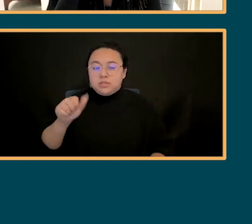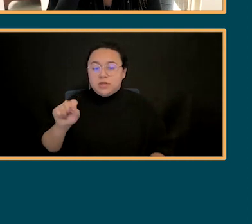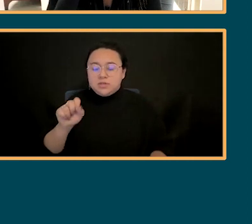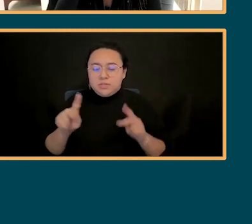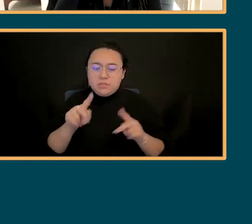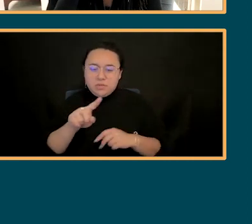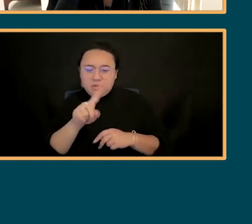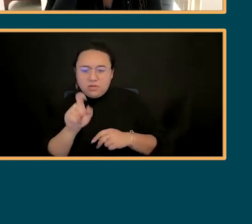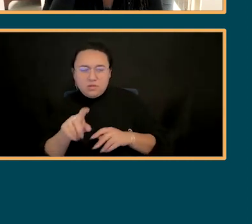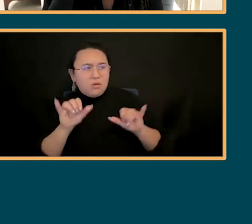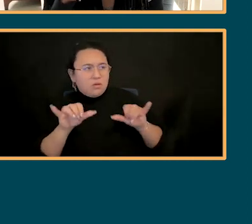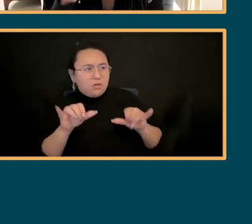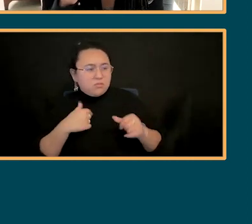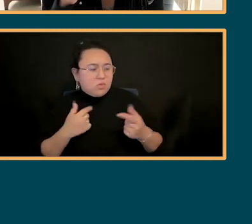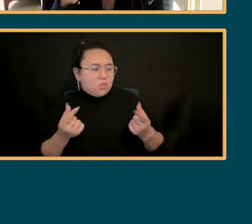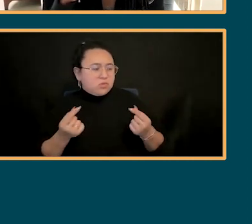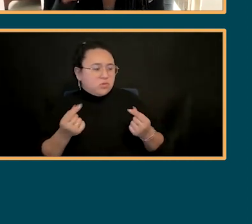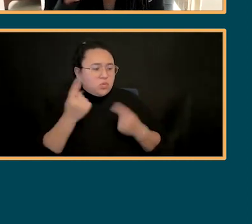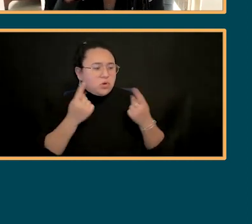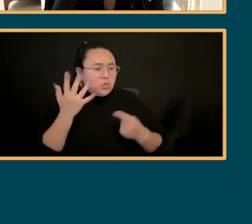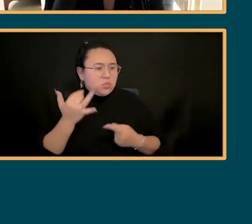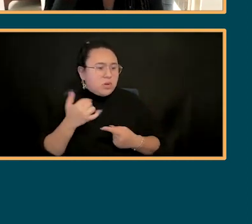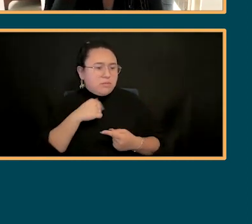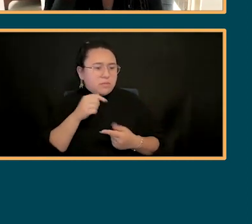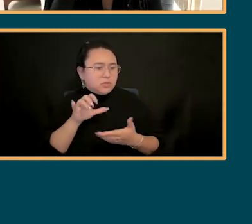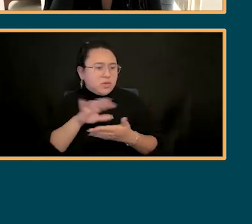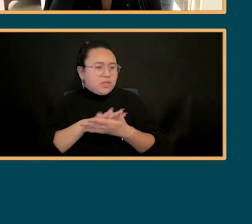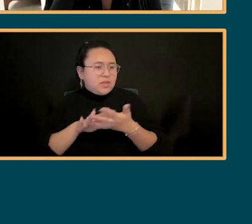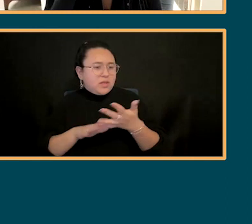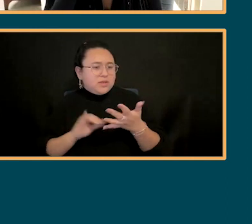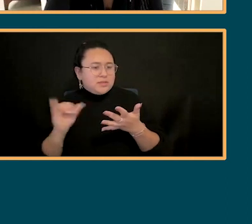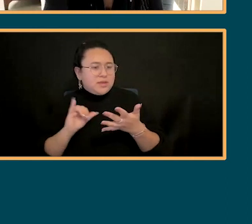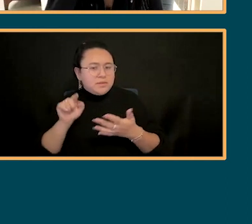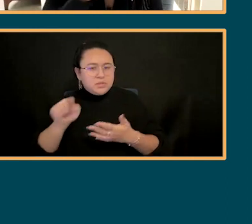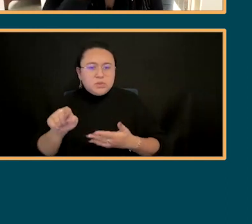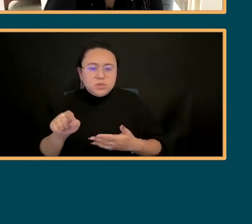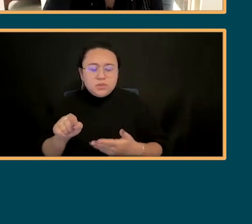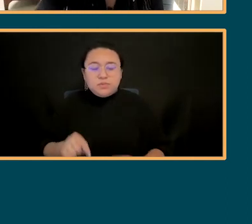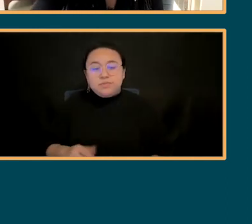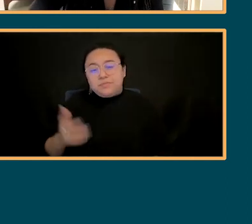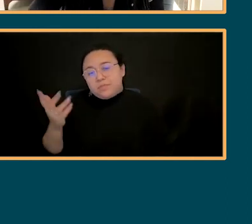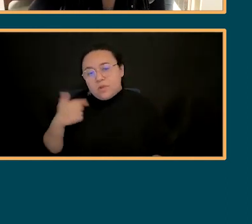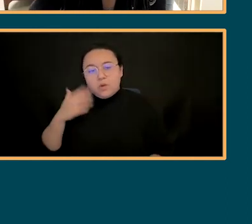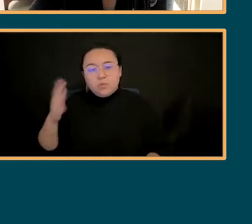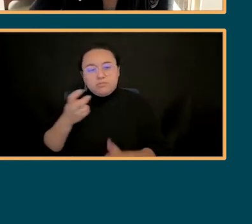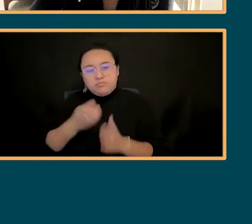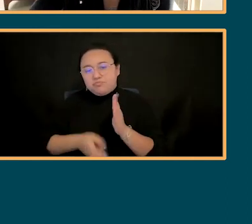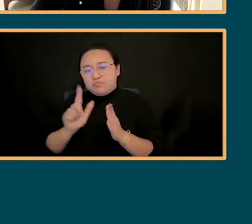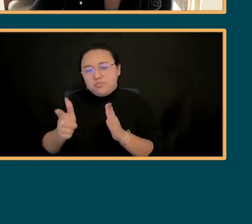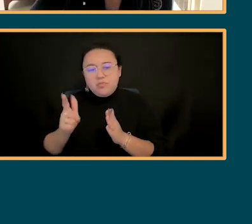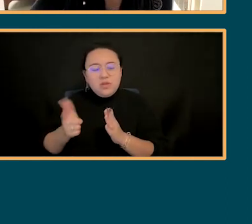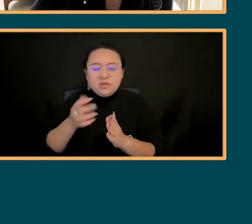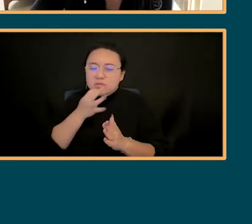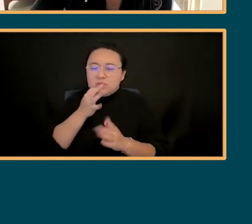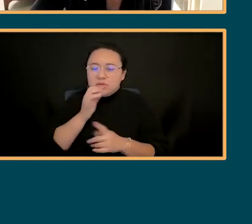life decisions and wondering why they're not also doing all the things that you are doing. But we'll get into that in just a